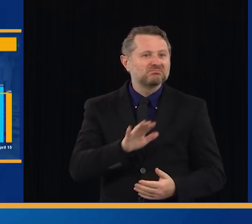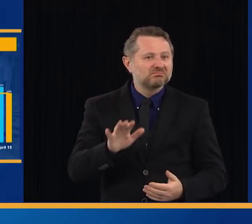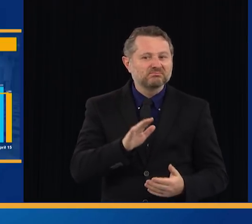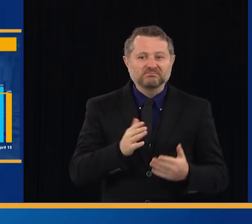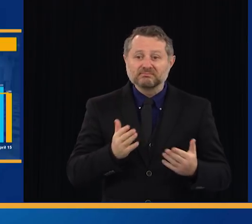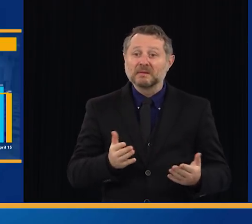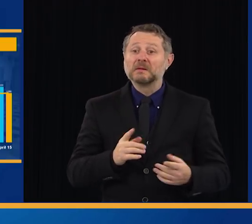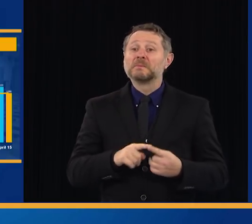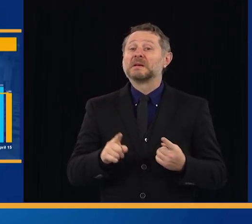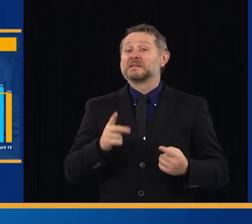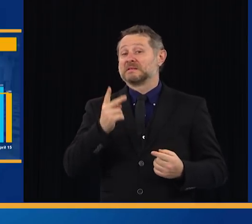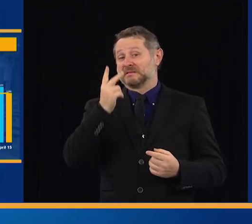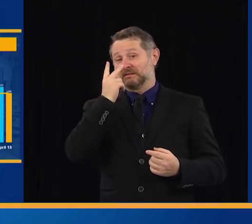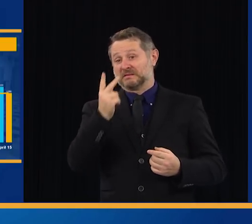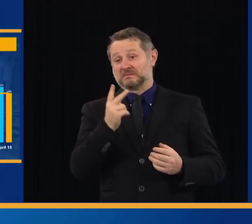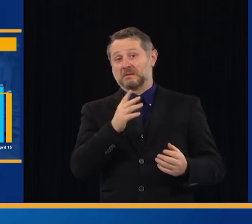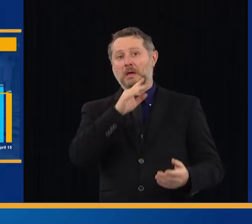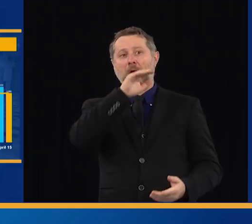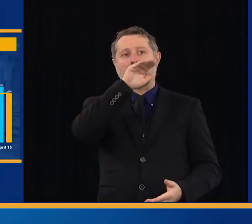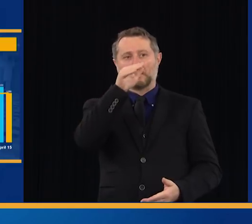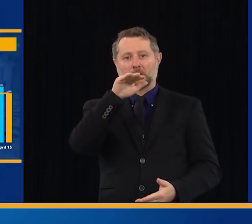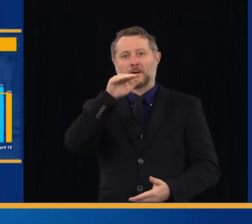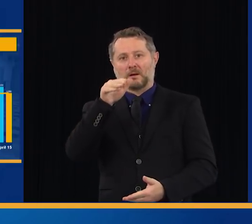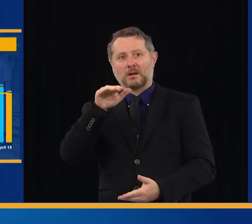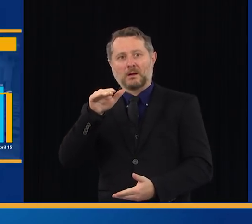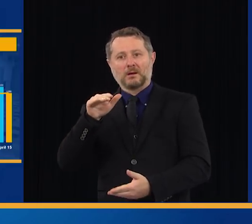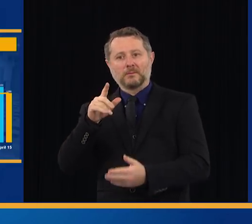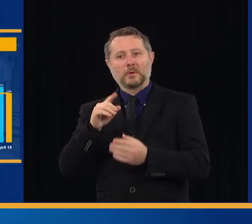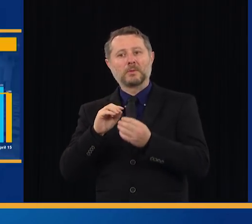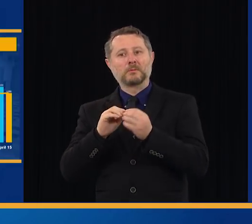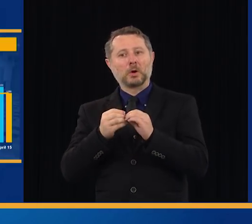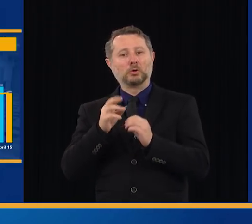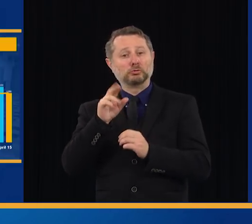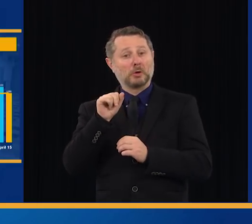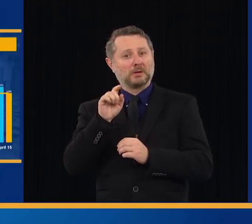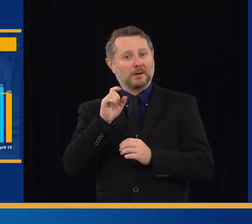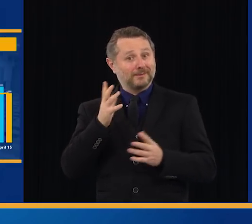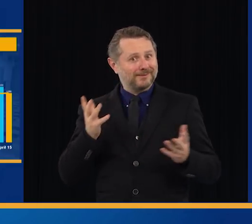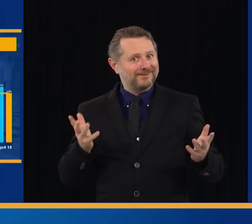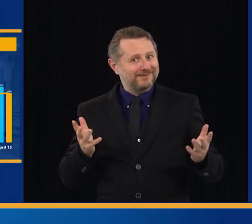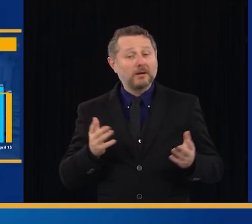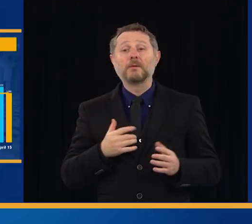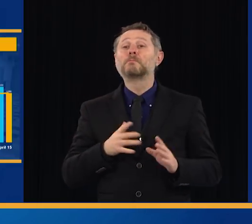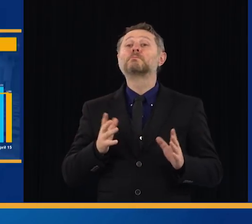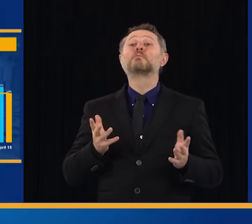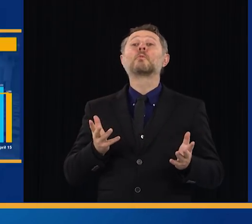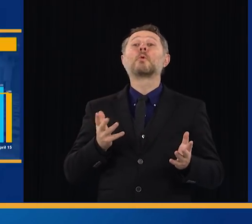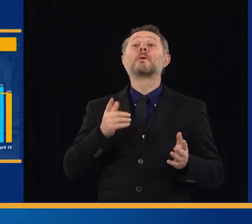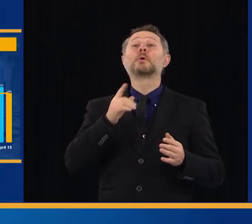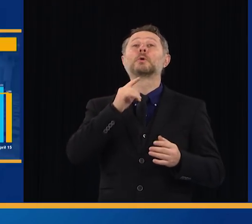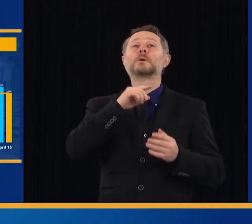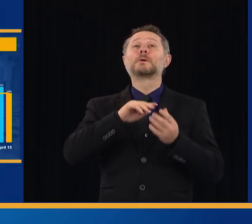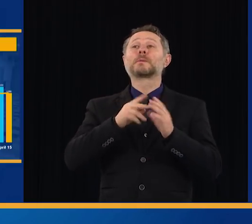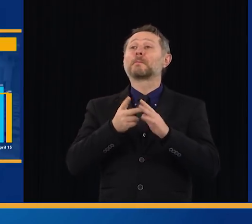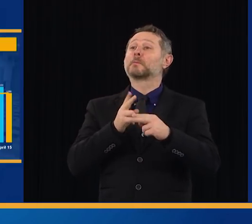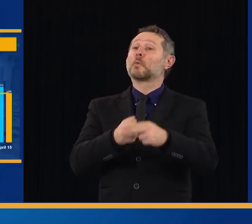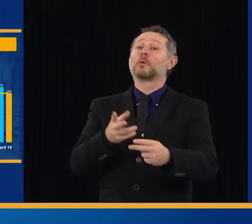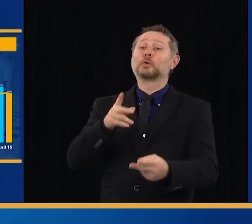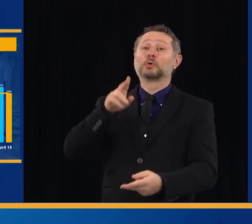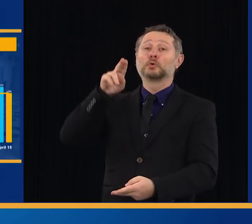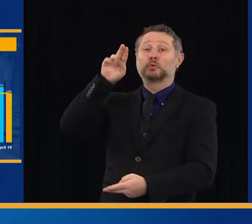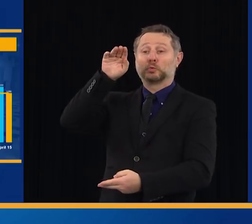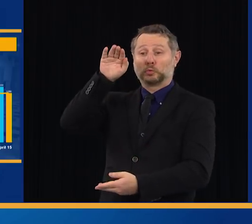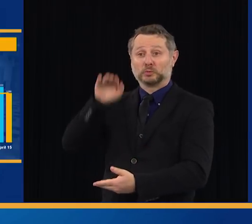see the reduction in rates, remember what we're talking about. We're talking about a reduction in increases. You still